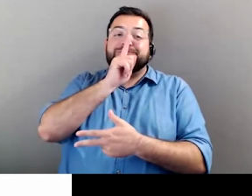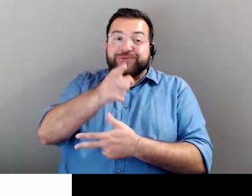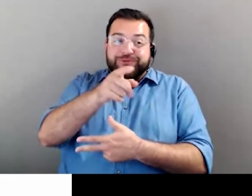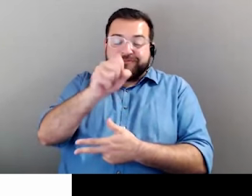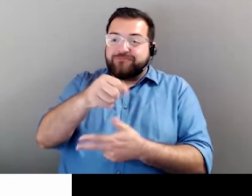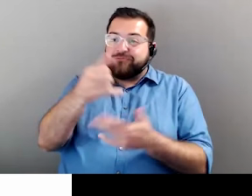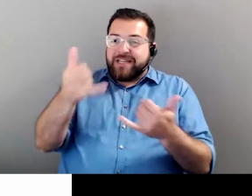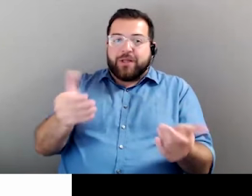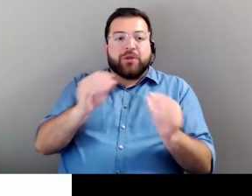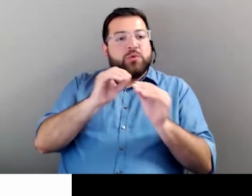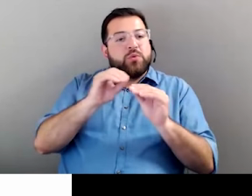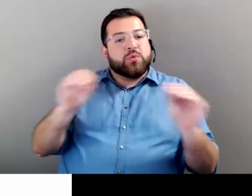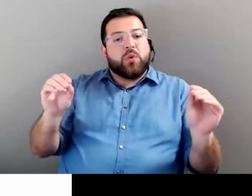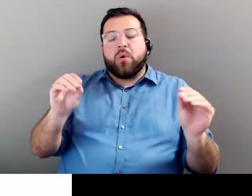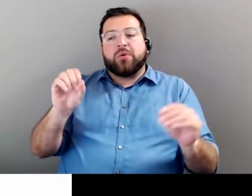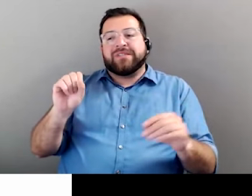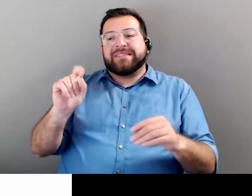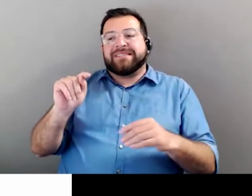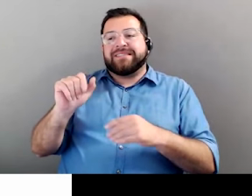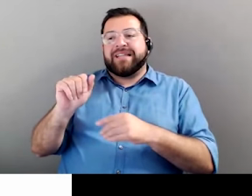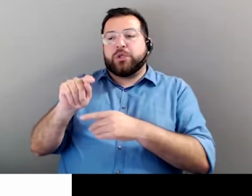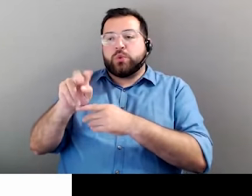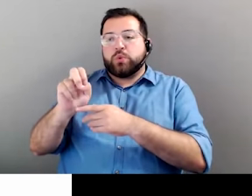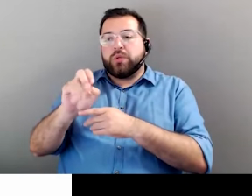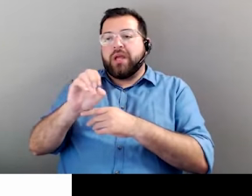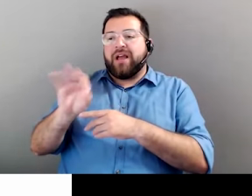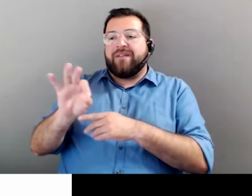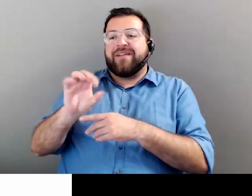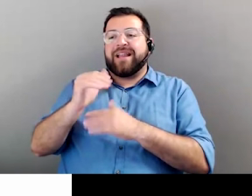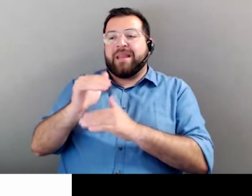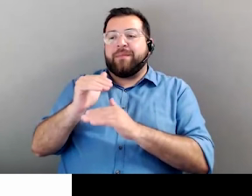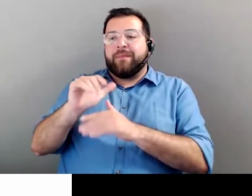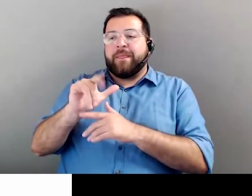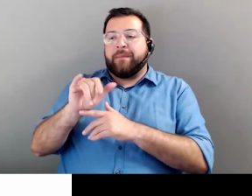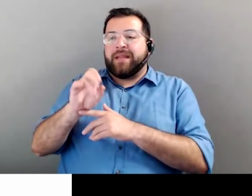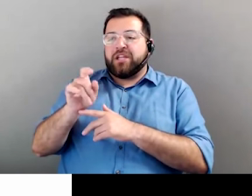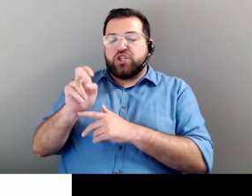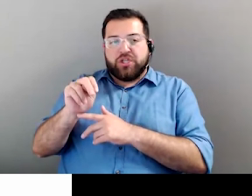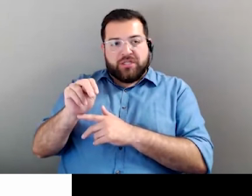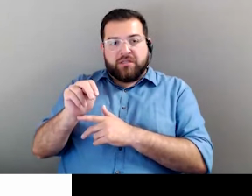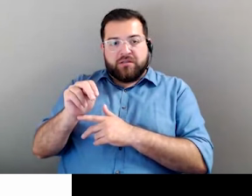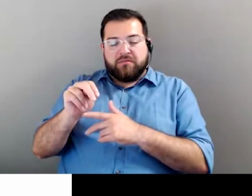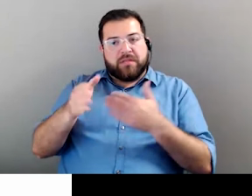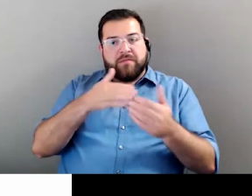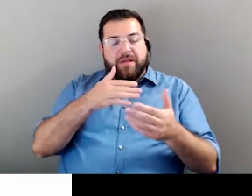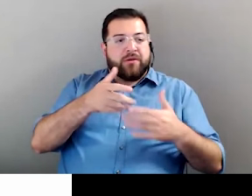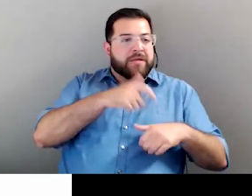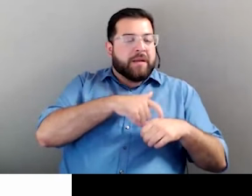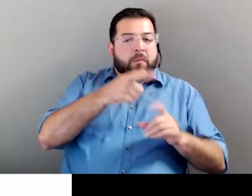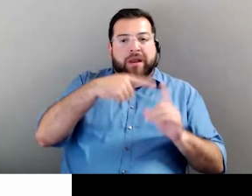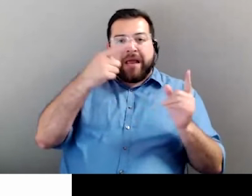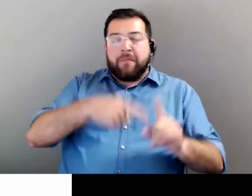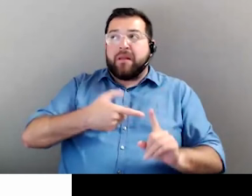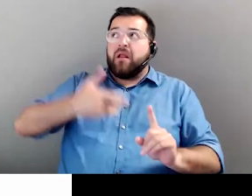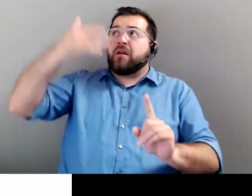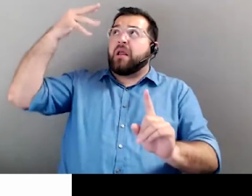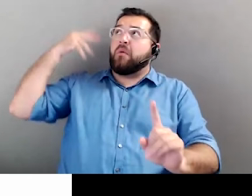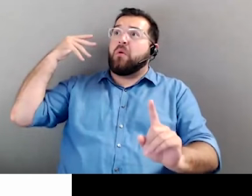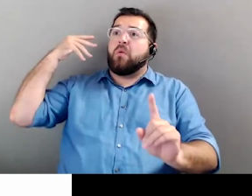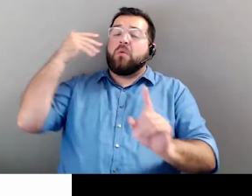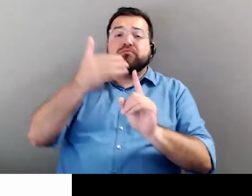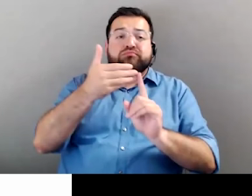statute of limitations. Good. And so it just really depends. So say something happened like